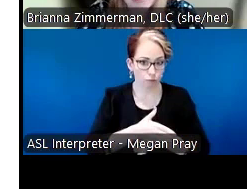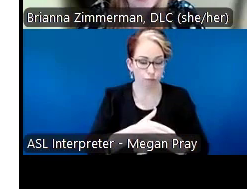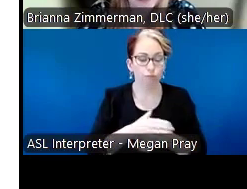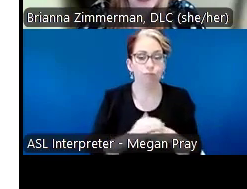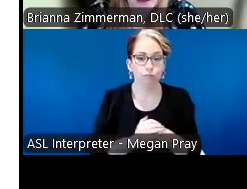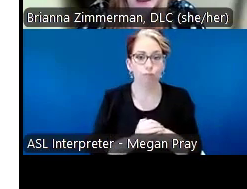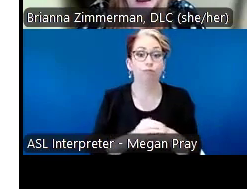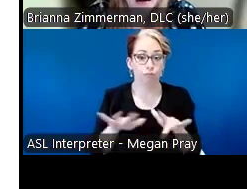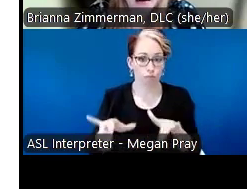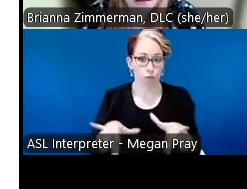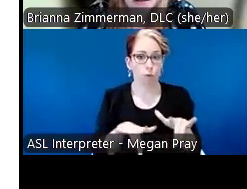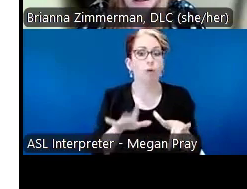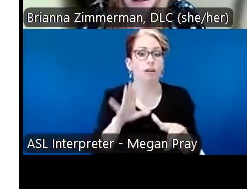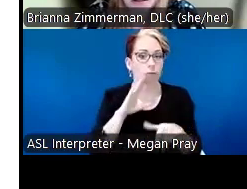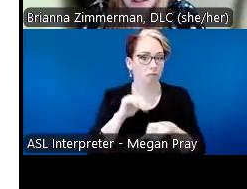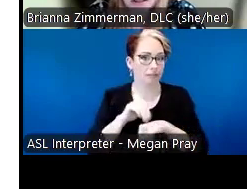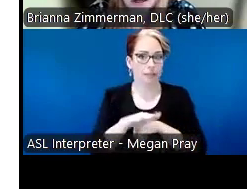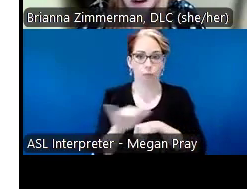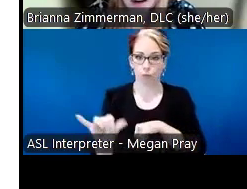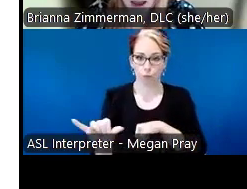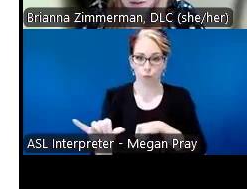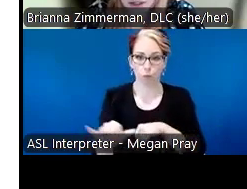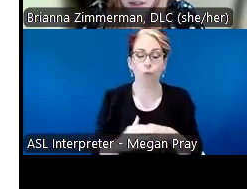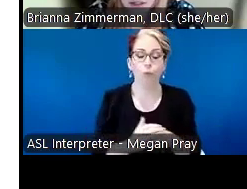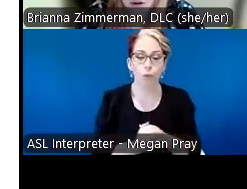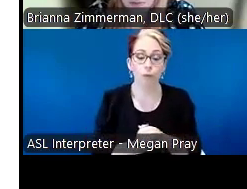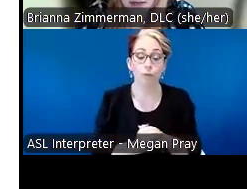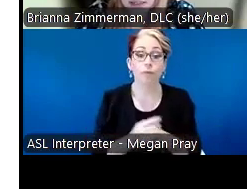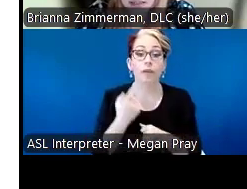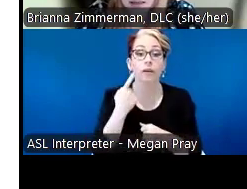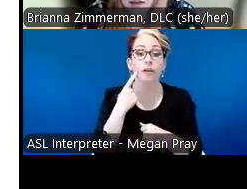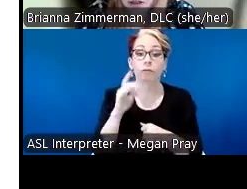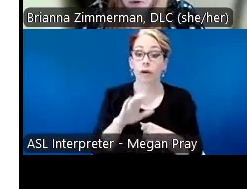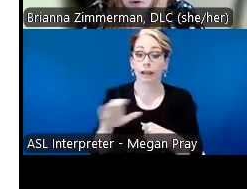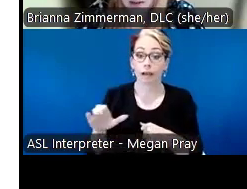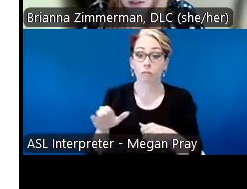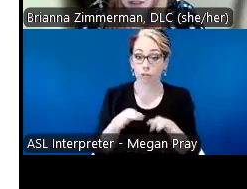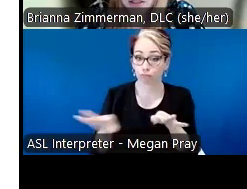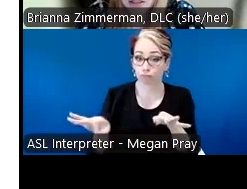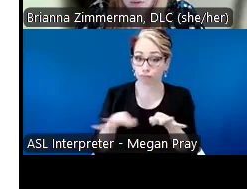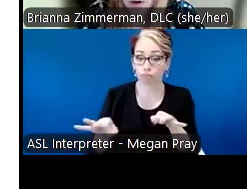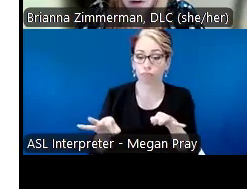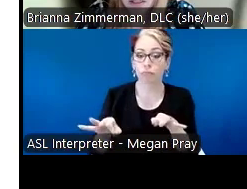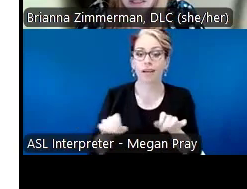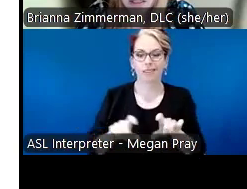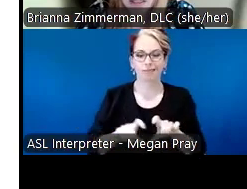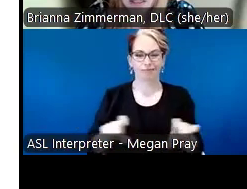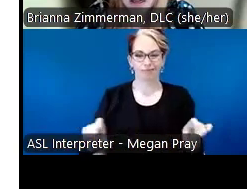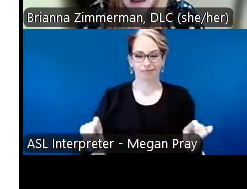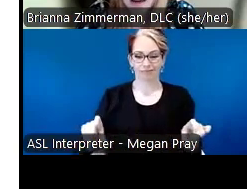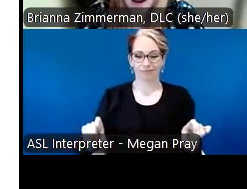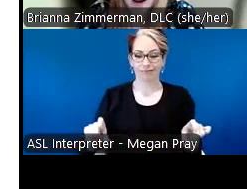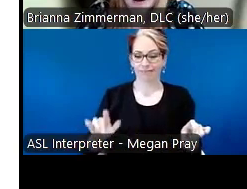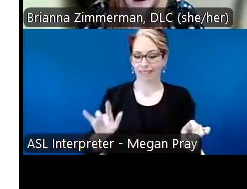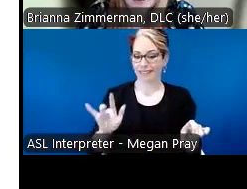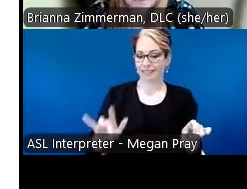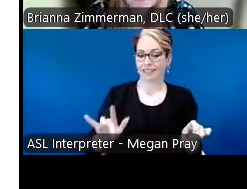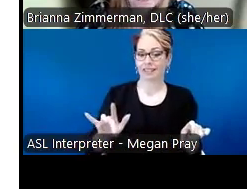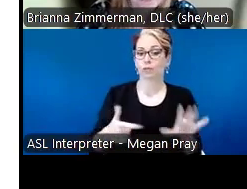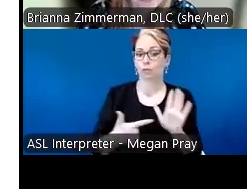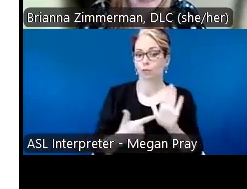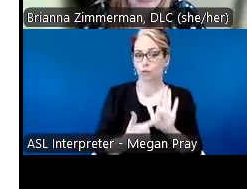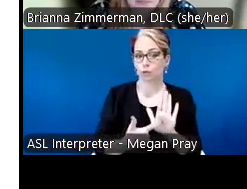recordings. To turn on captions, you'll press the Show Captions or CC